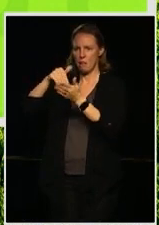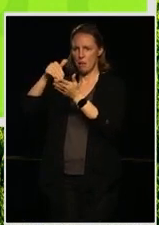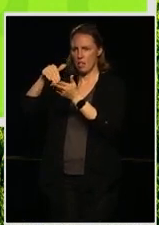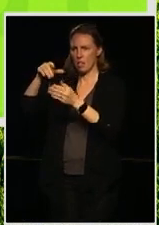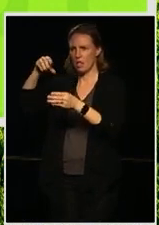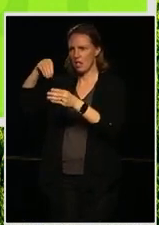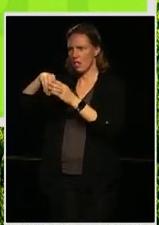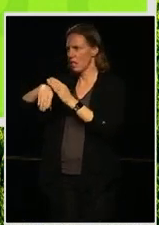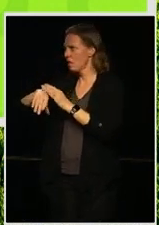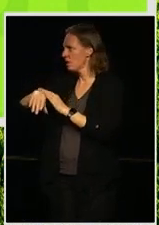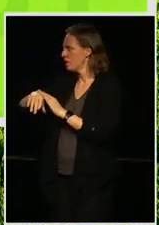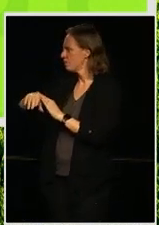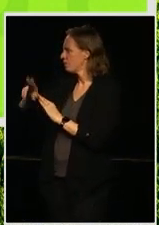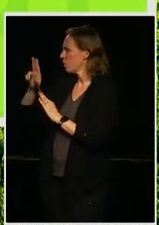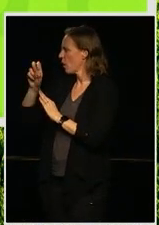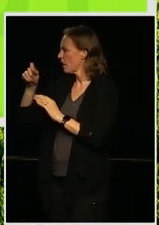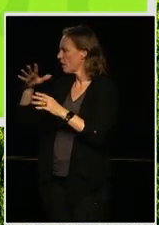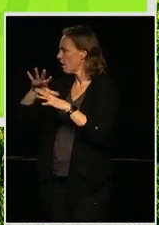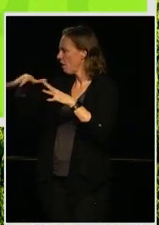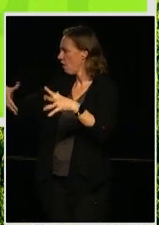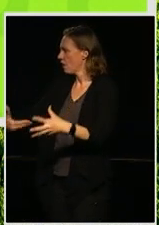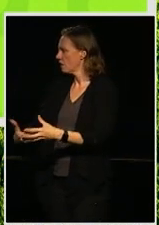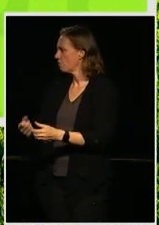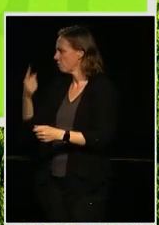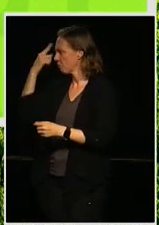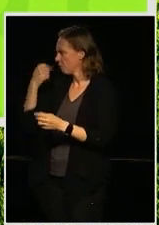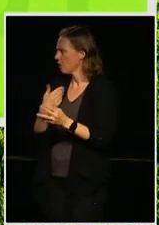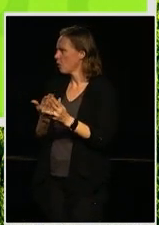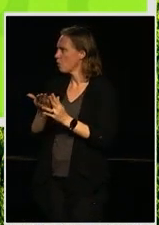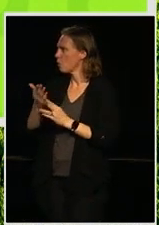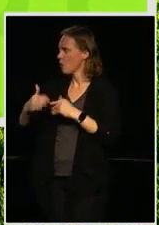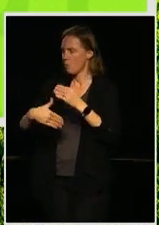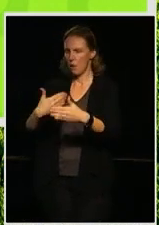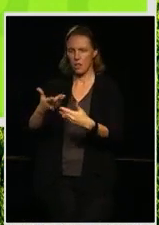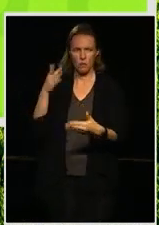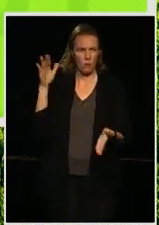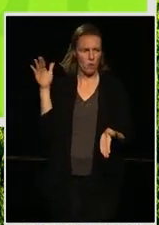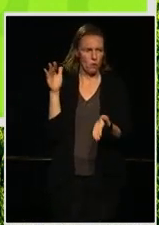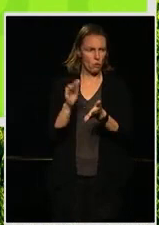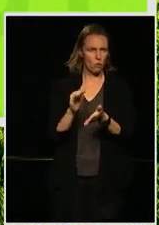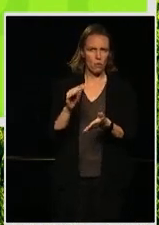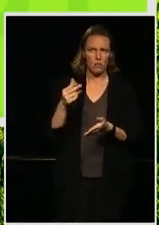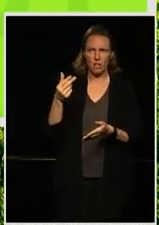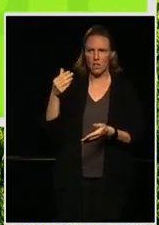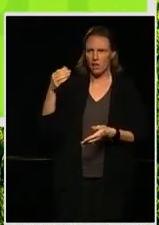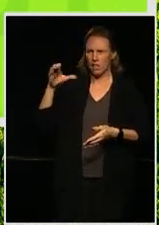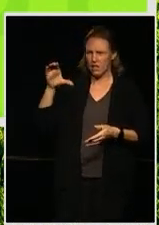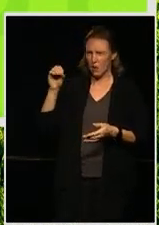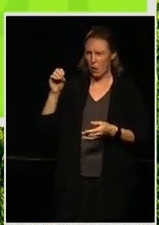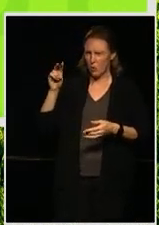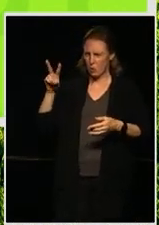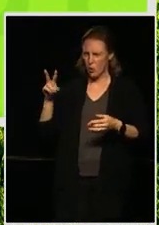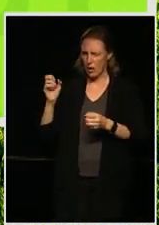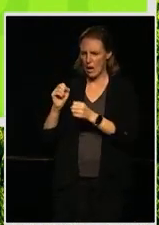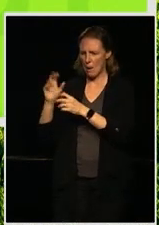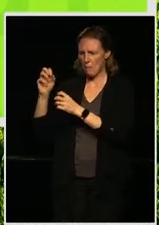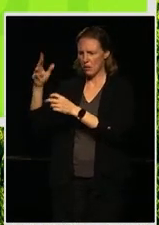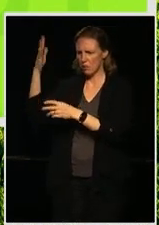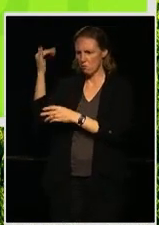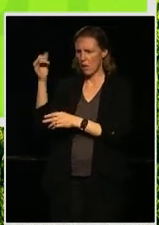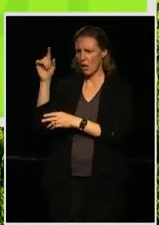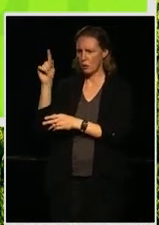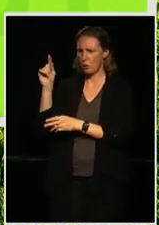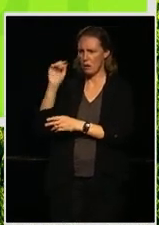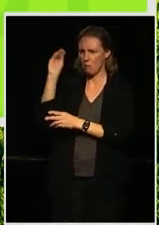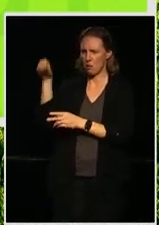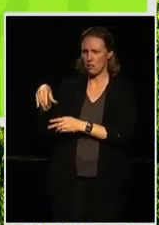States, globally. Because through our process, we reduce CO2 emission by 20%. We will be able